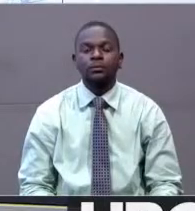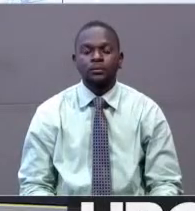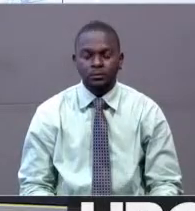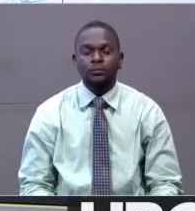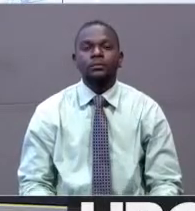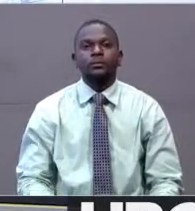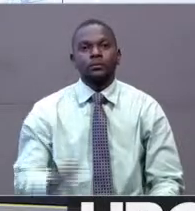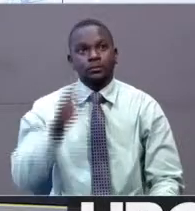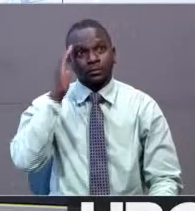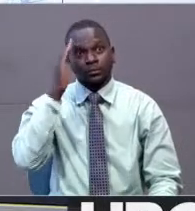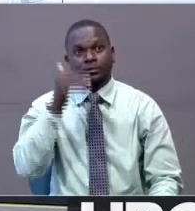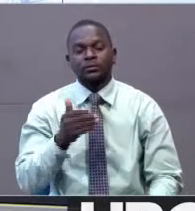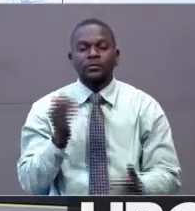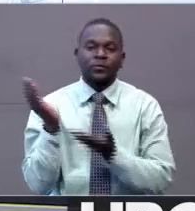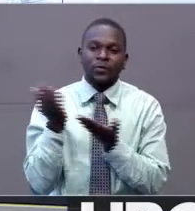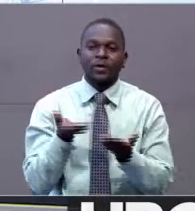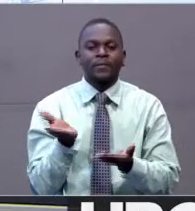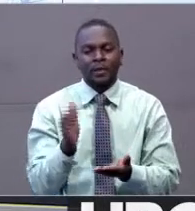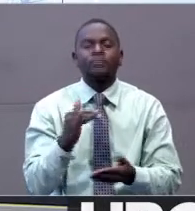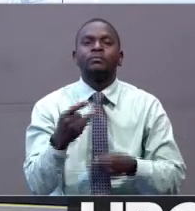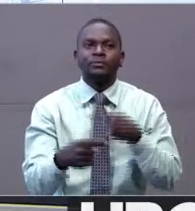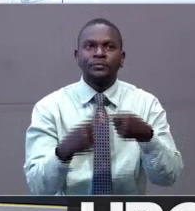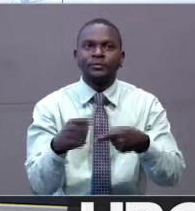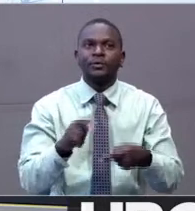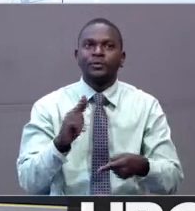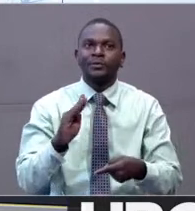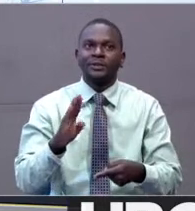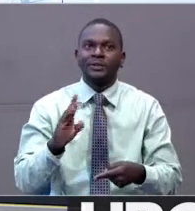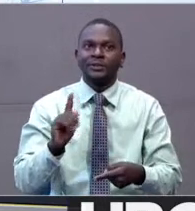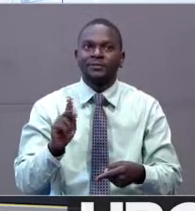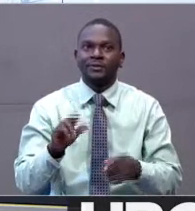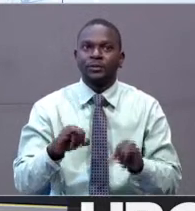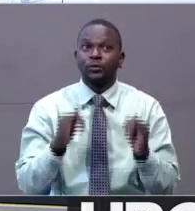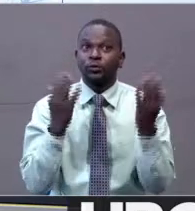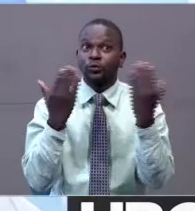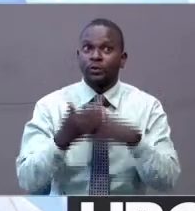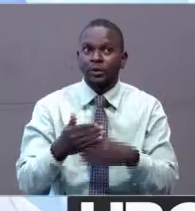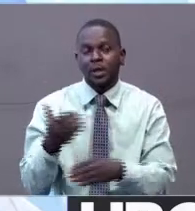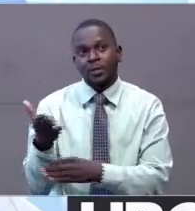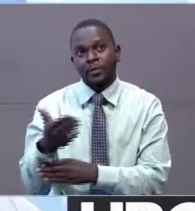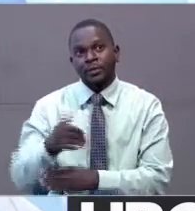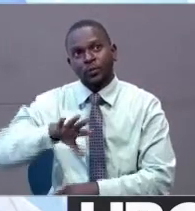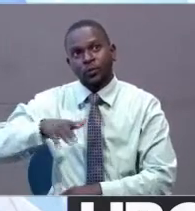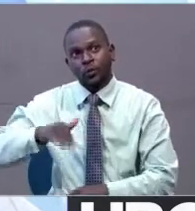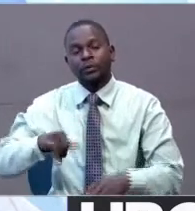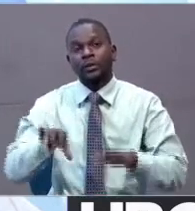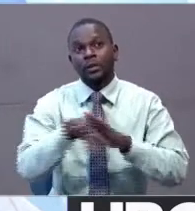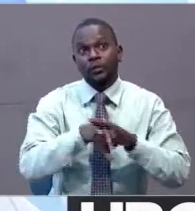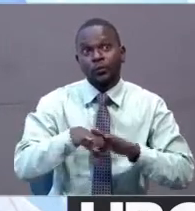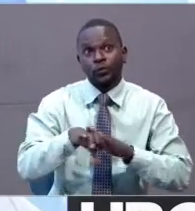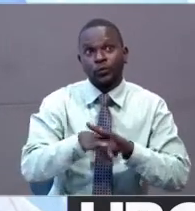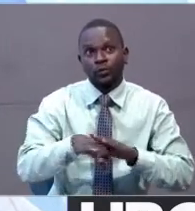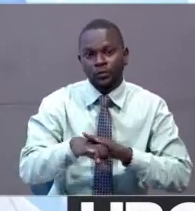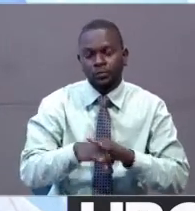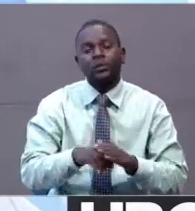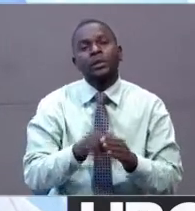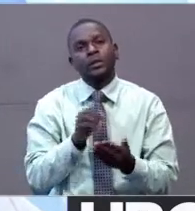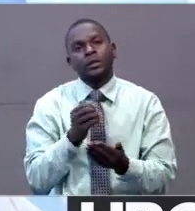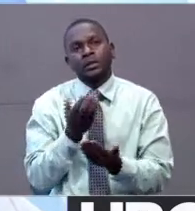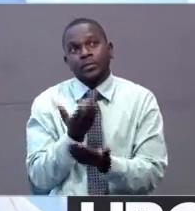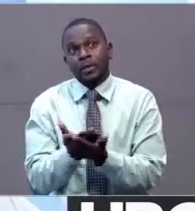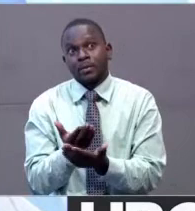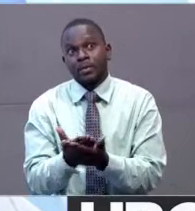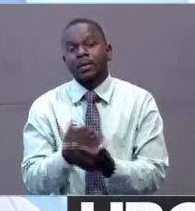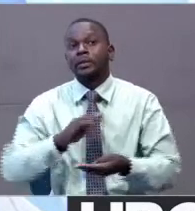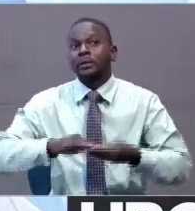Hello, welcome back. You're still watching the UBC News tonight. More news. The Minister for Water and Environment, Sam Cheptoris, has urged